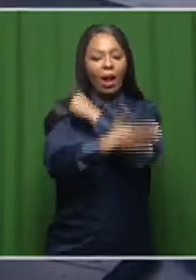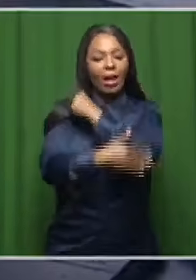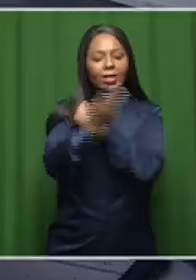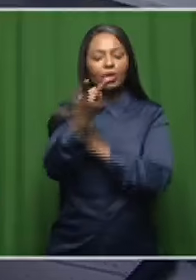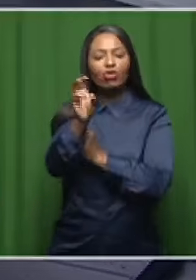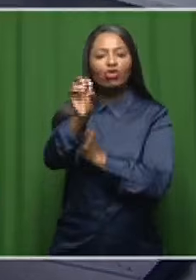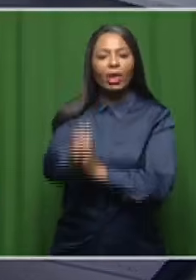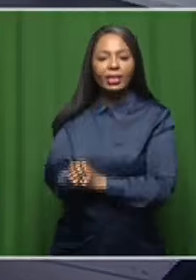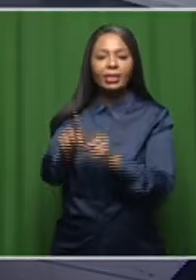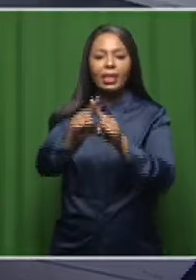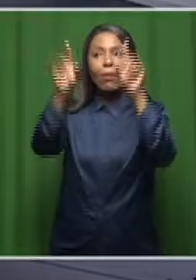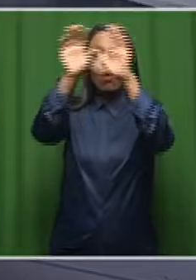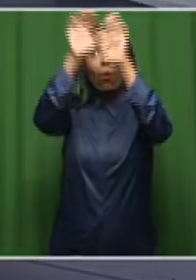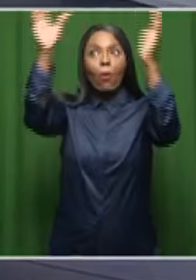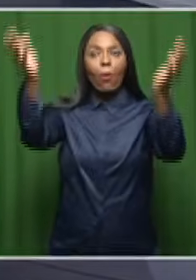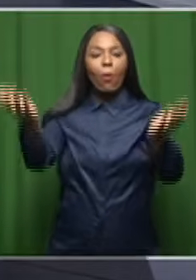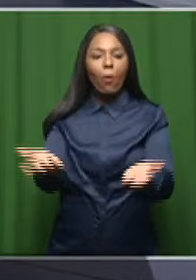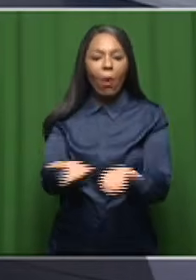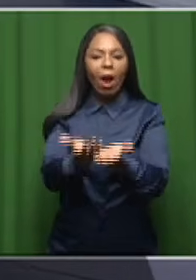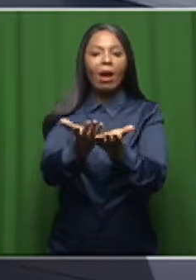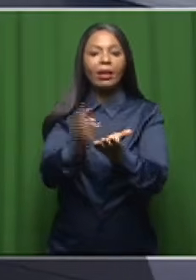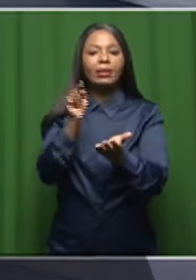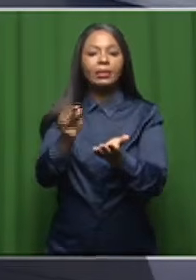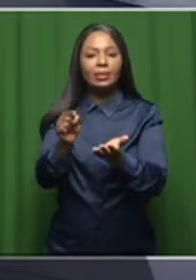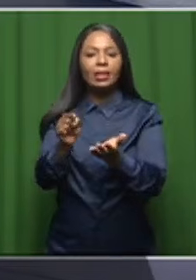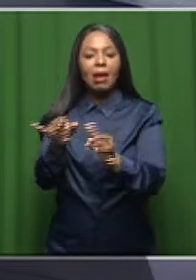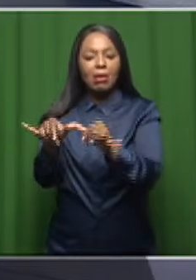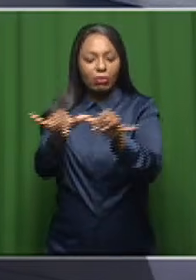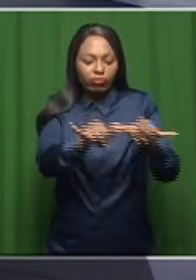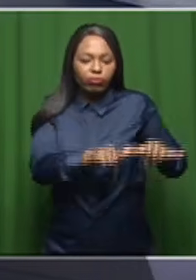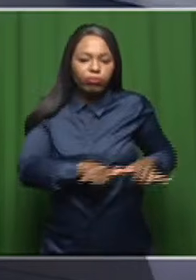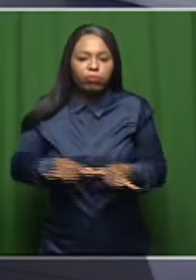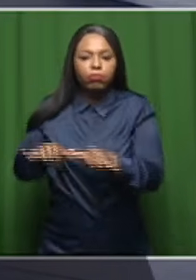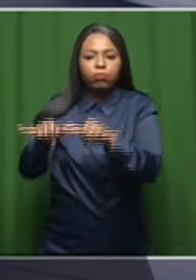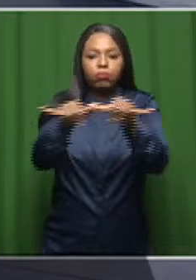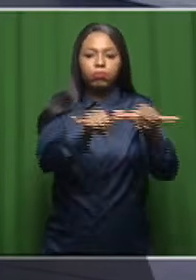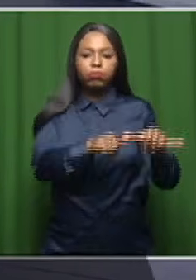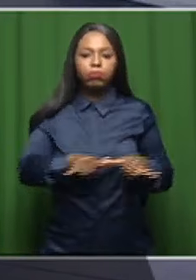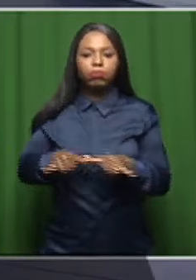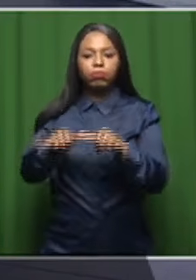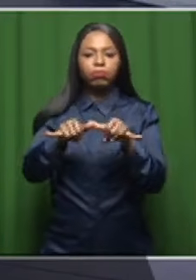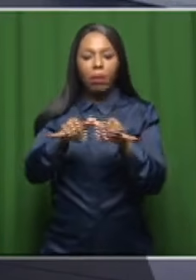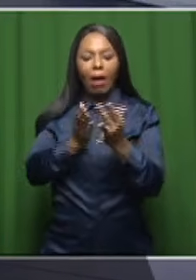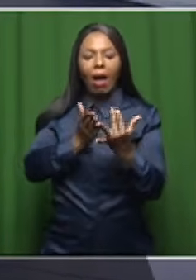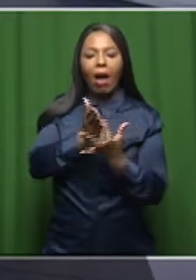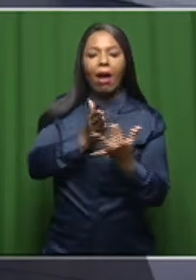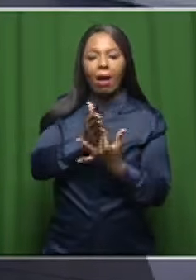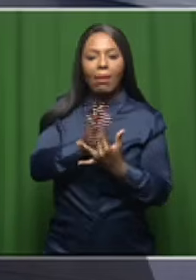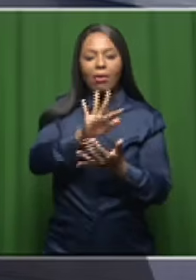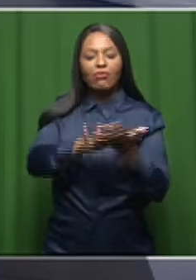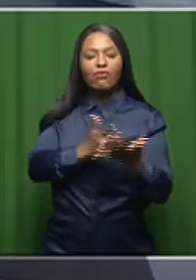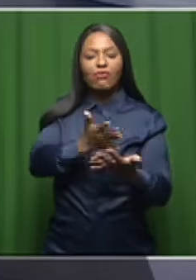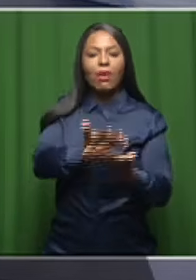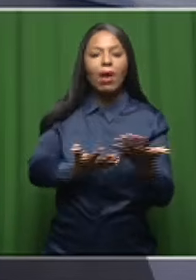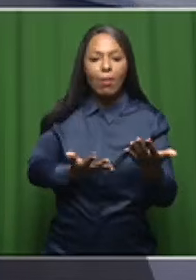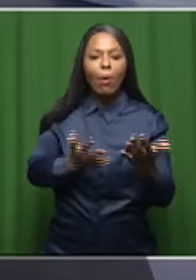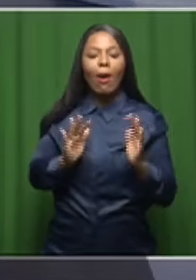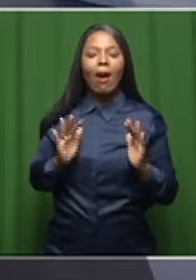we be in the same framework, in the same platform, as to then there's no